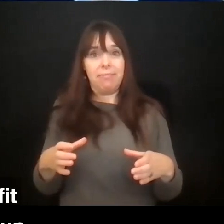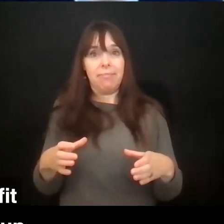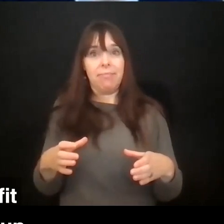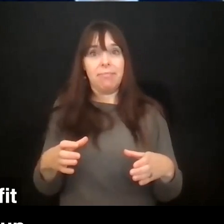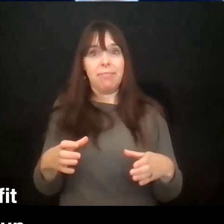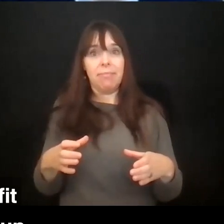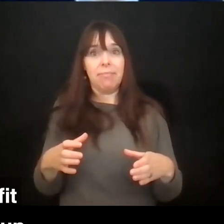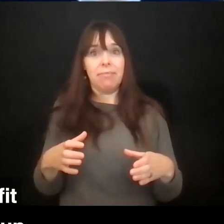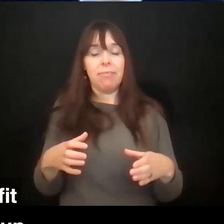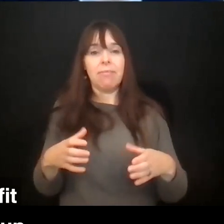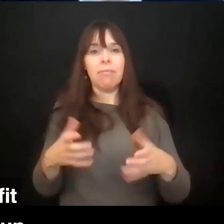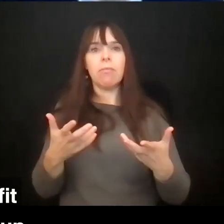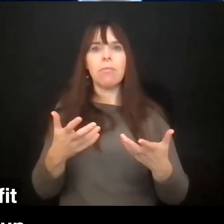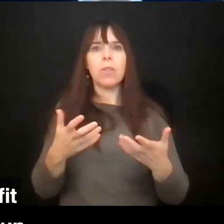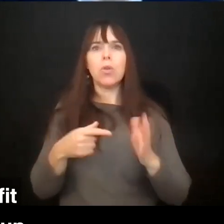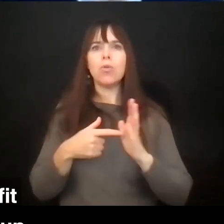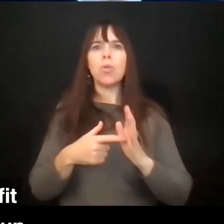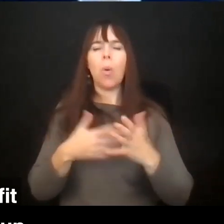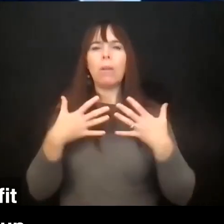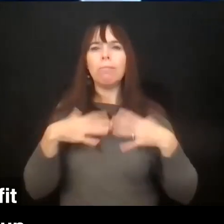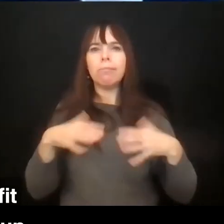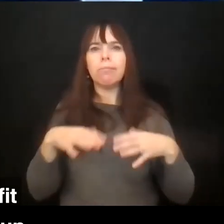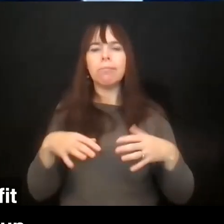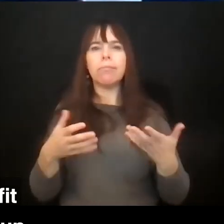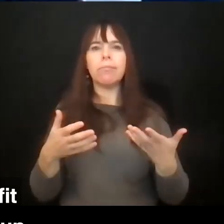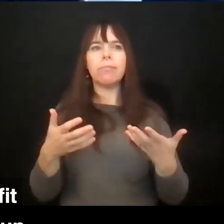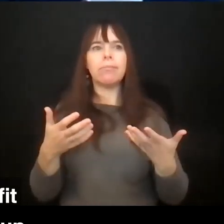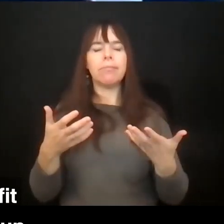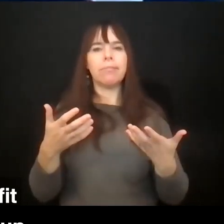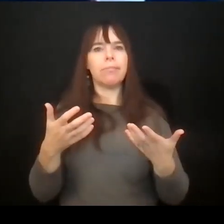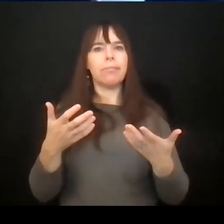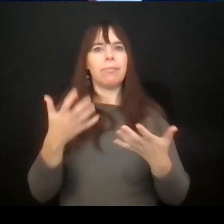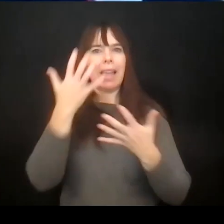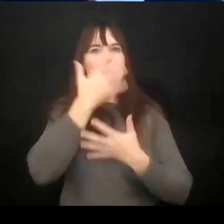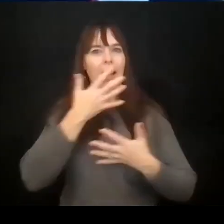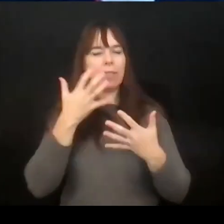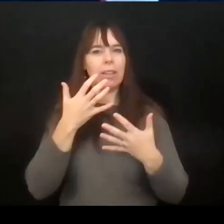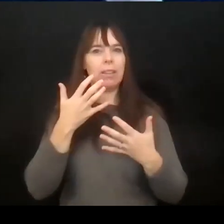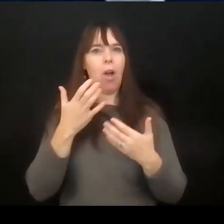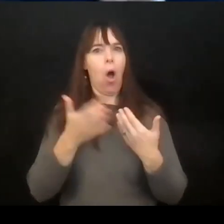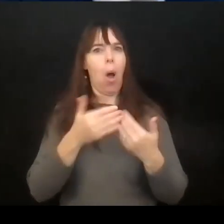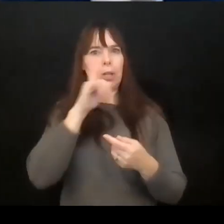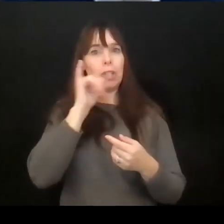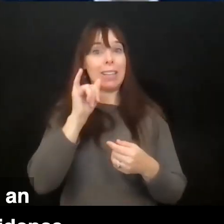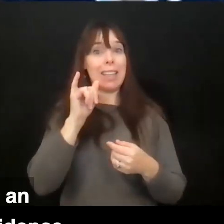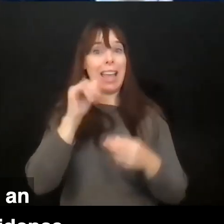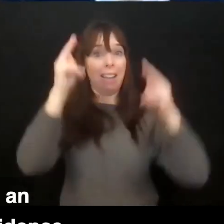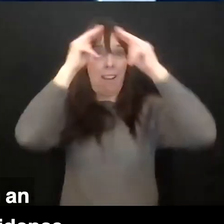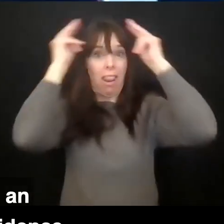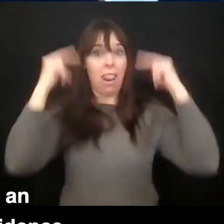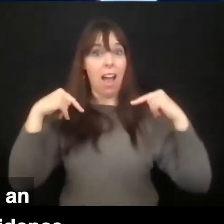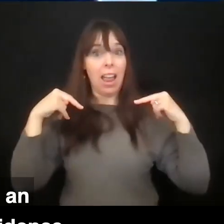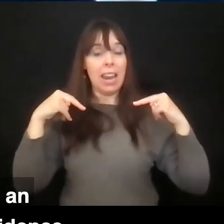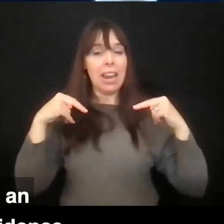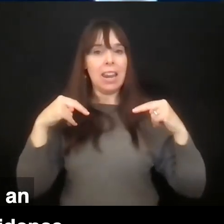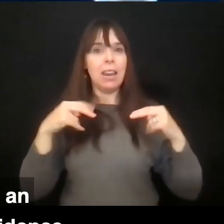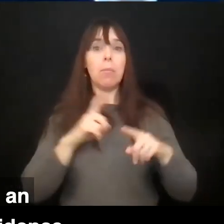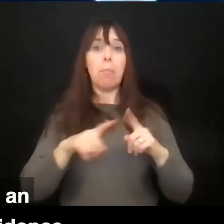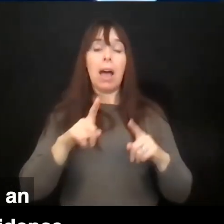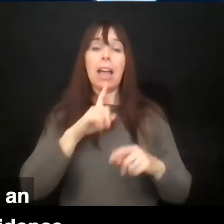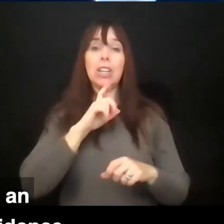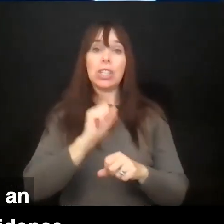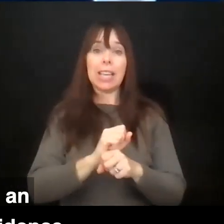she is in an outfit that may look like a nun, and she is